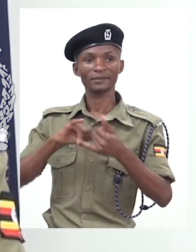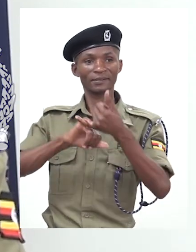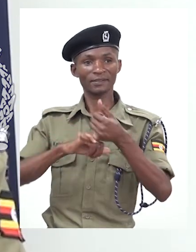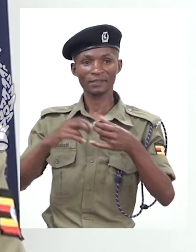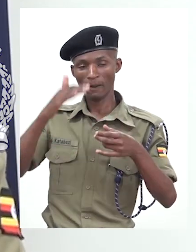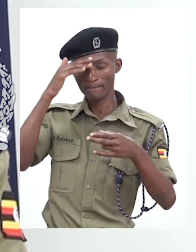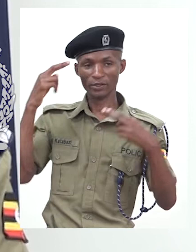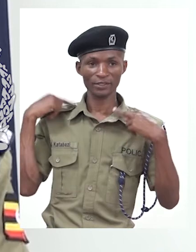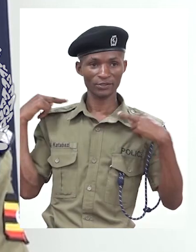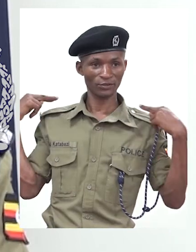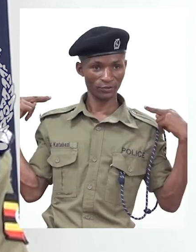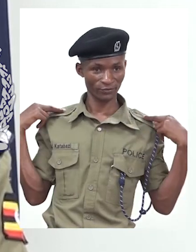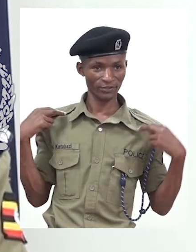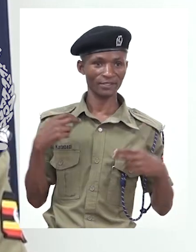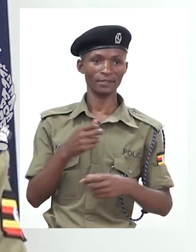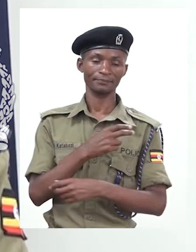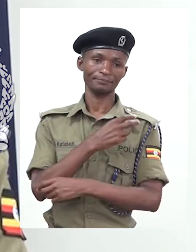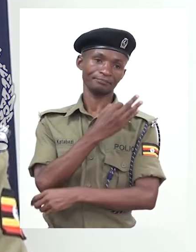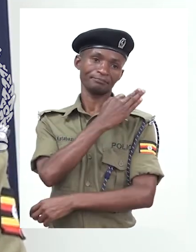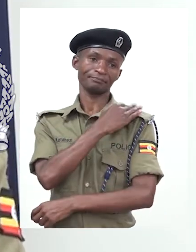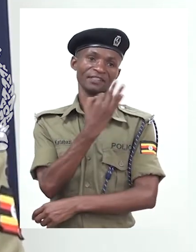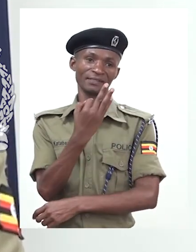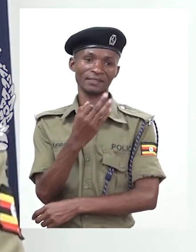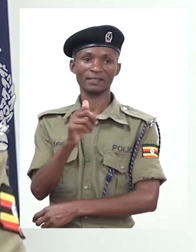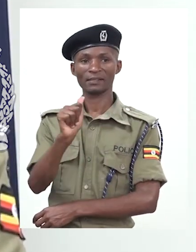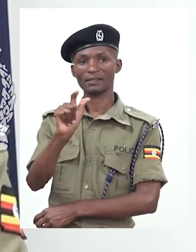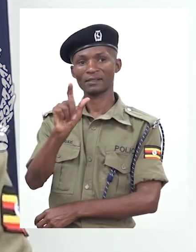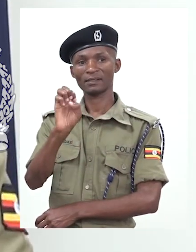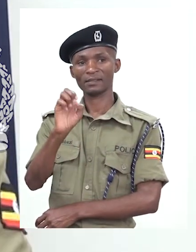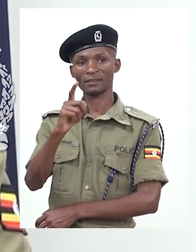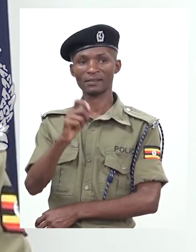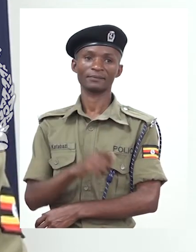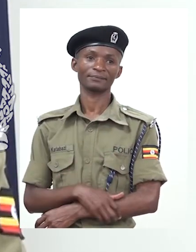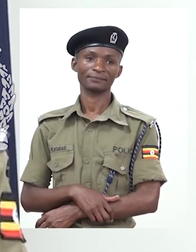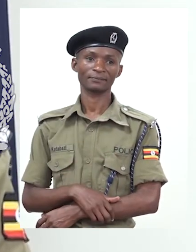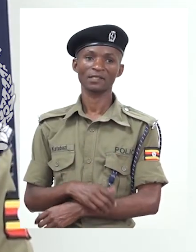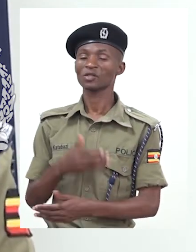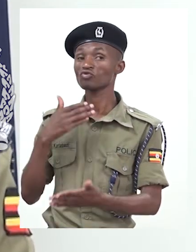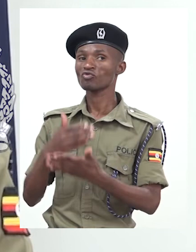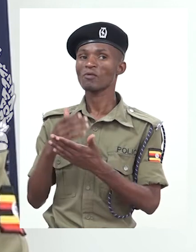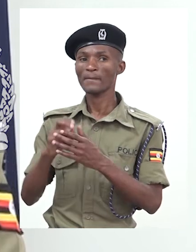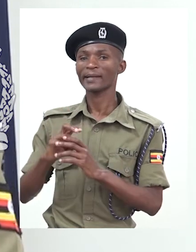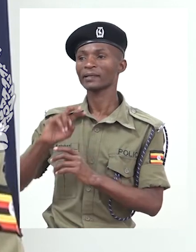Senga Alex. It was thoughtful of him not to retaliate